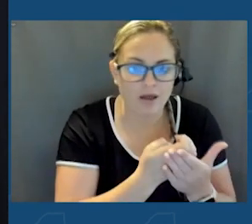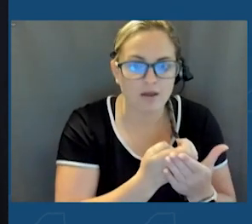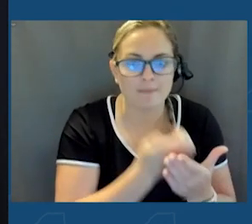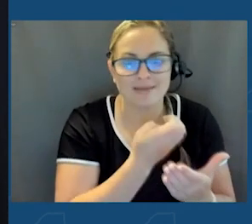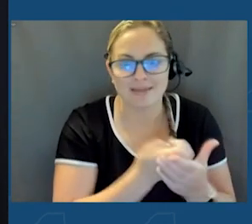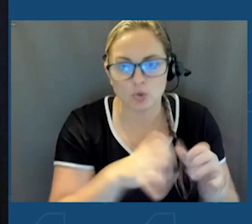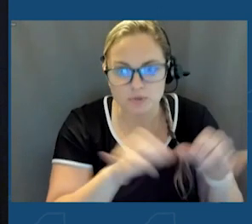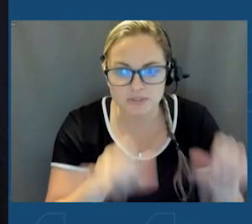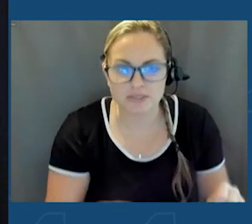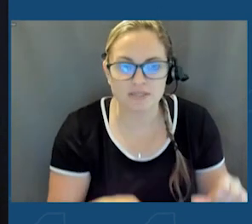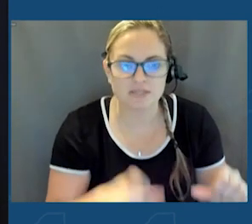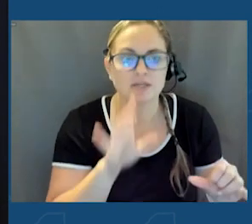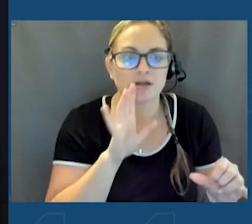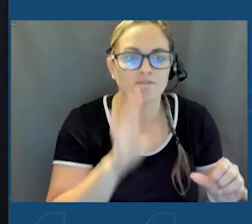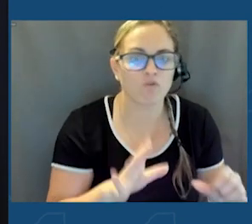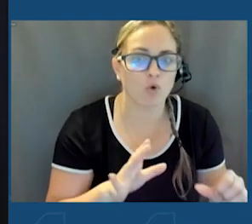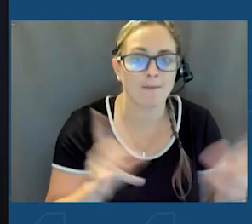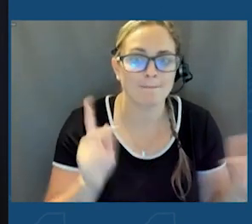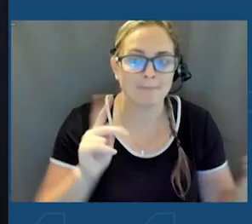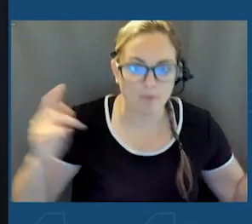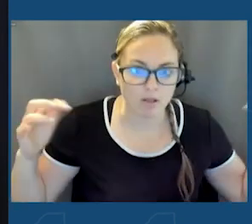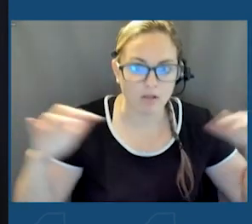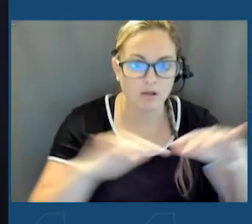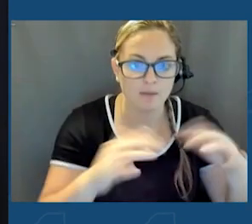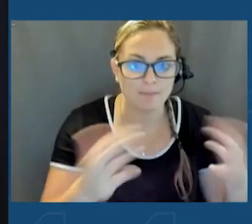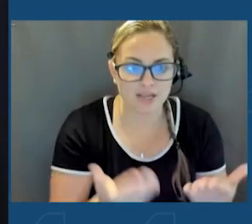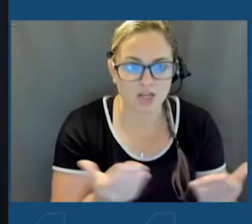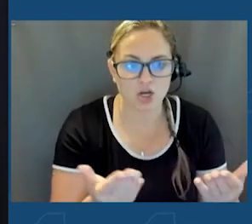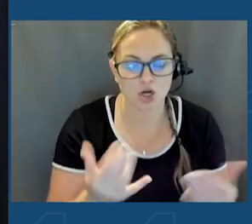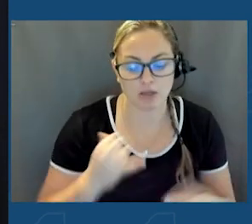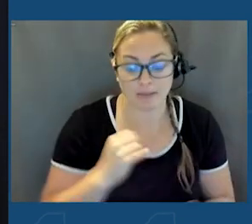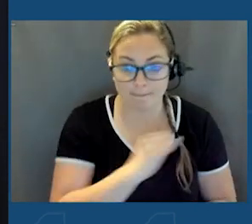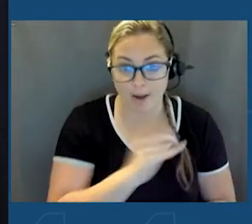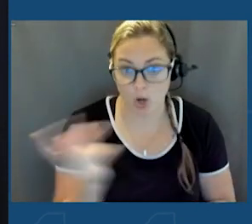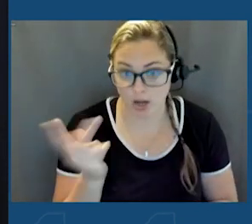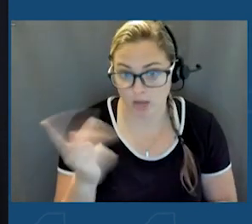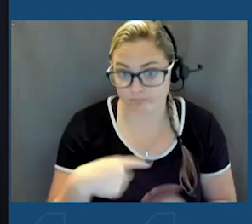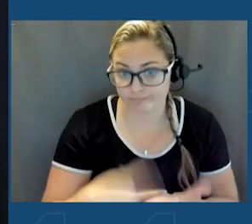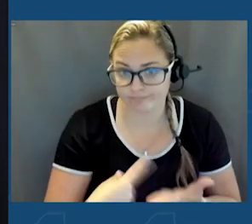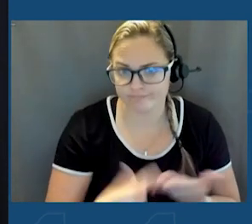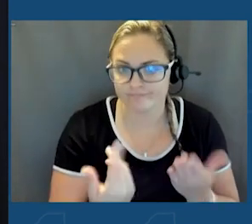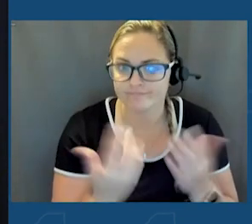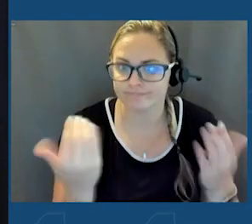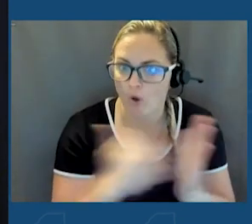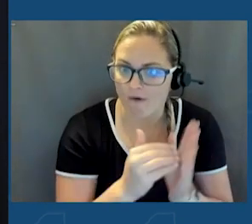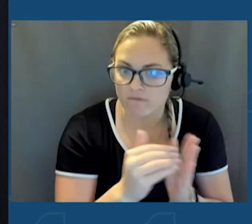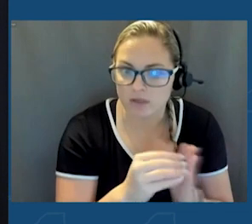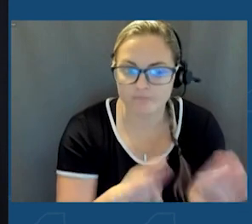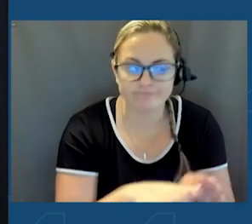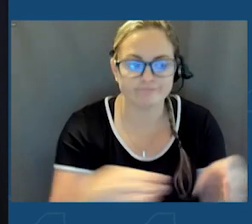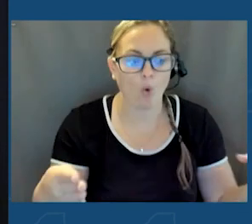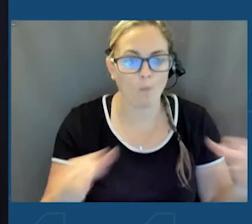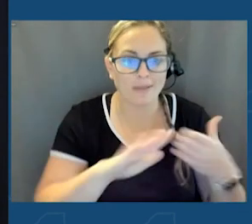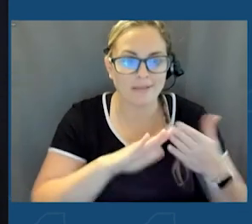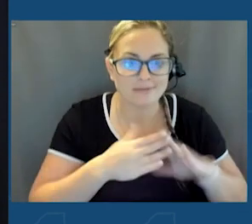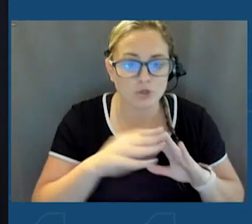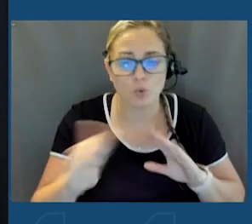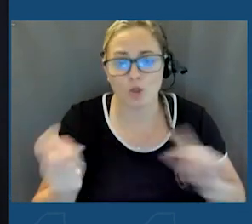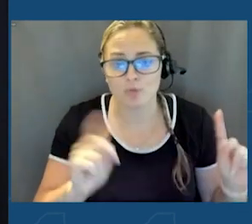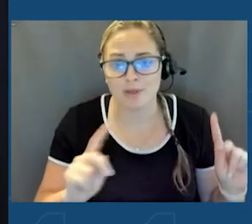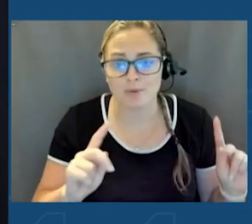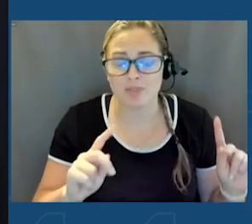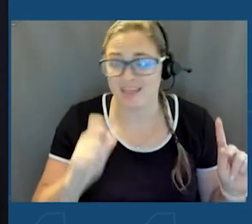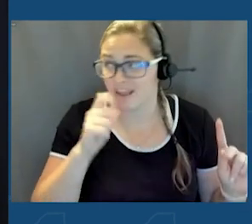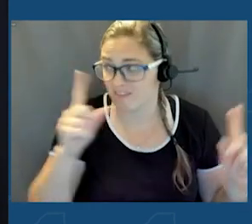of bringing New Yorkers here, something the mayor and I speak about often, reopening our city to others who've been away for